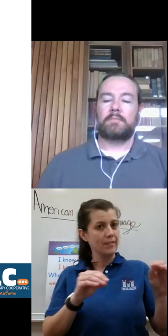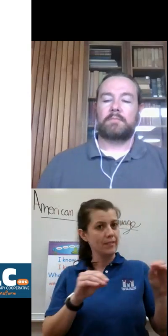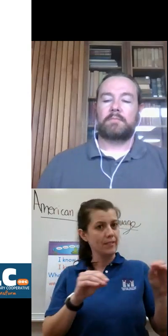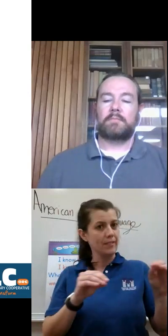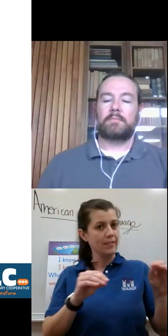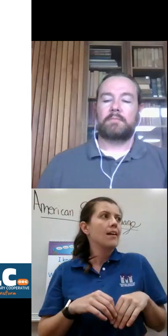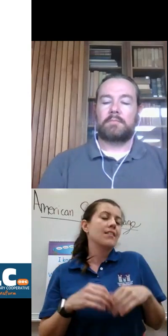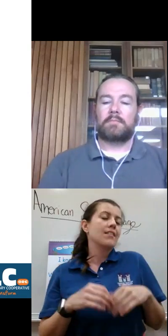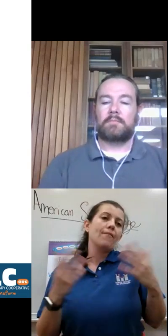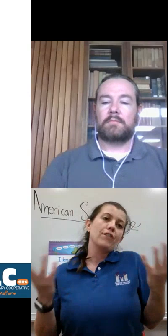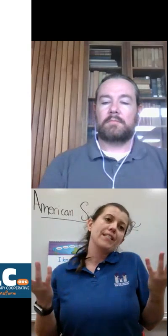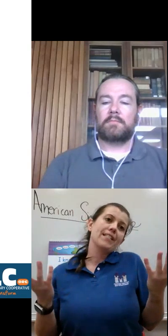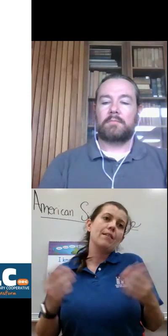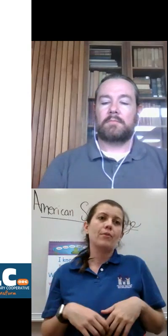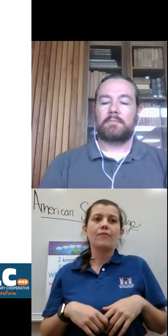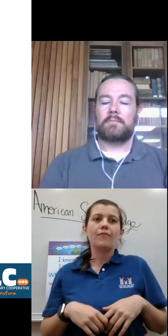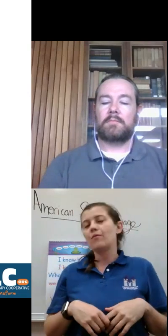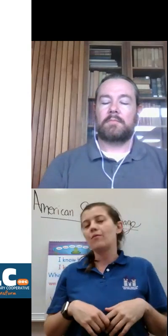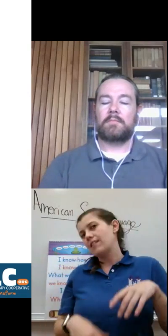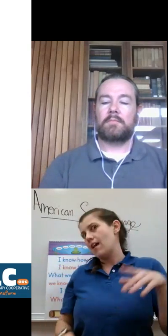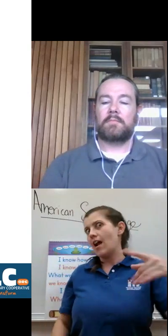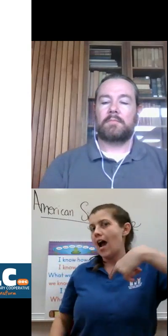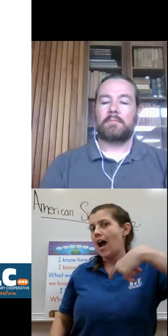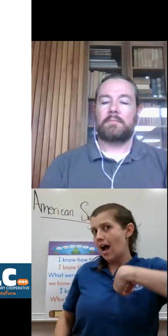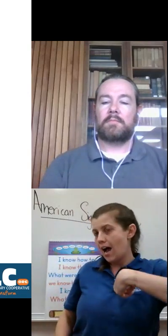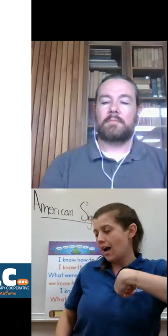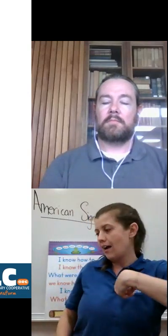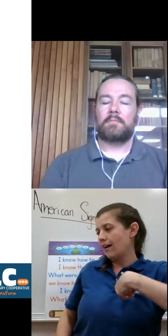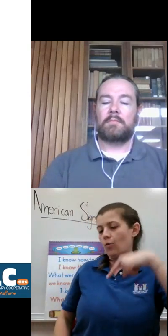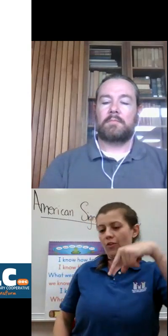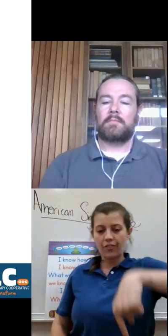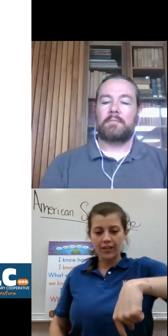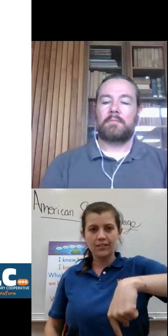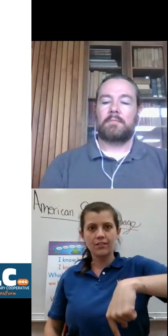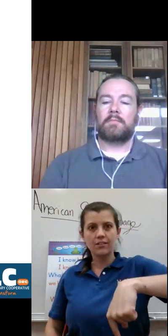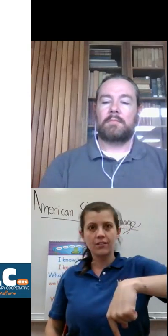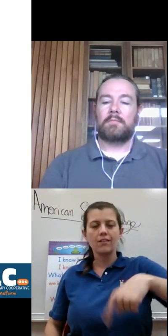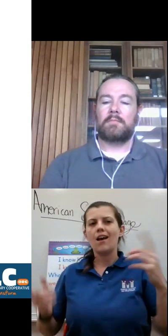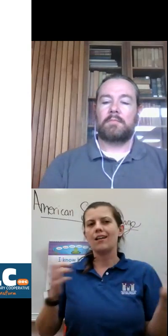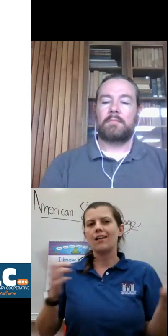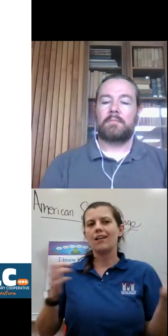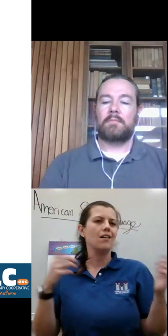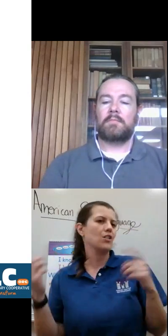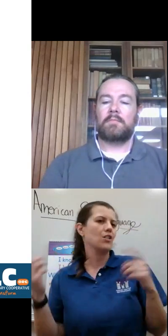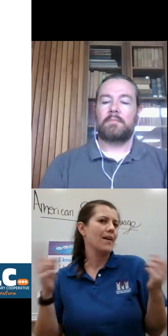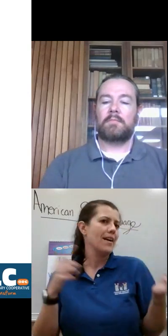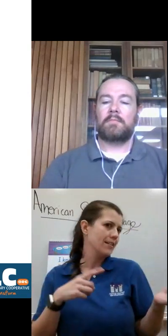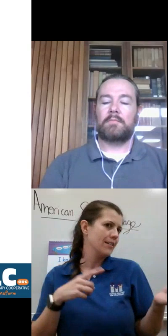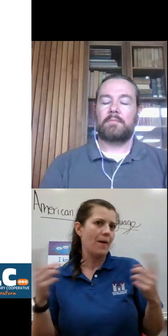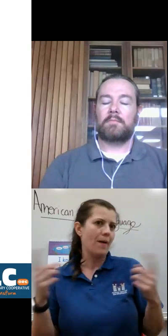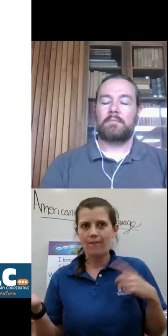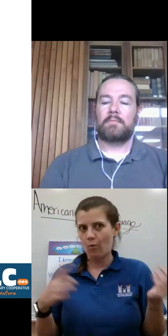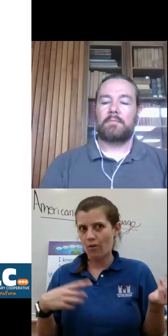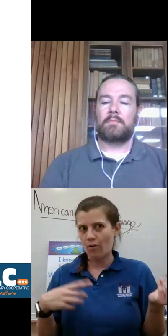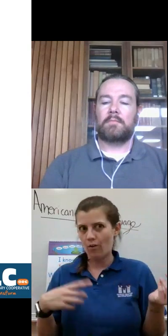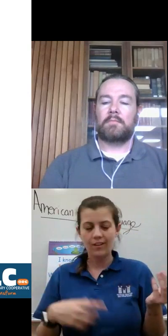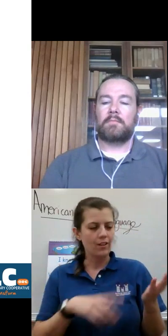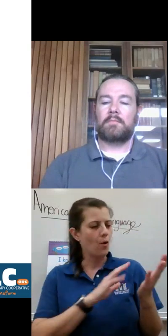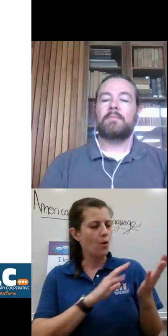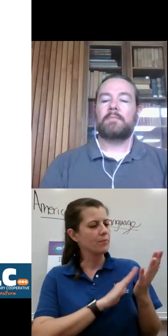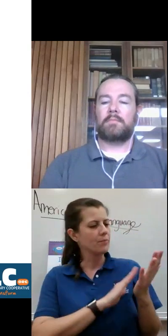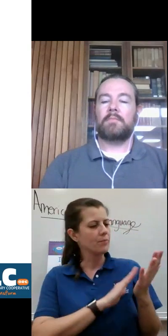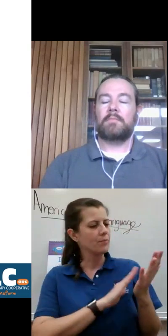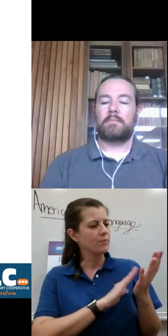a movement. Say, for example, if I were to say, I or this, I cannot switch my hands back and